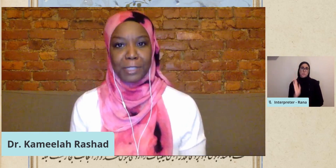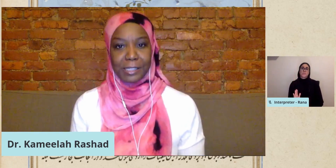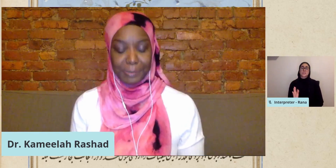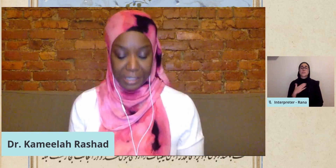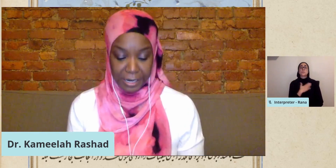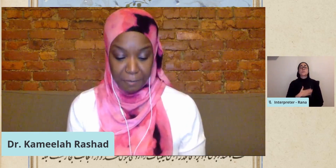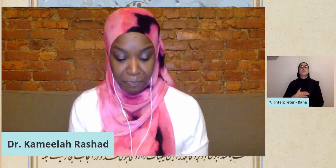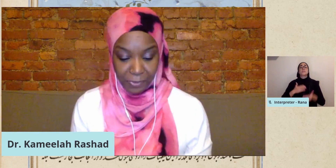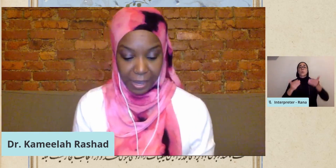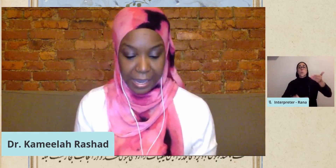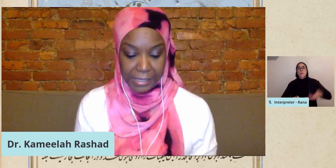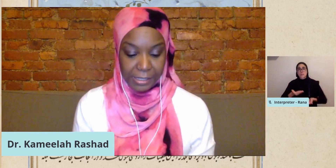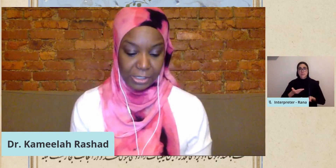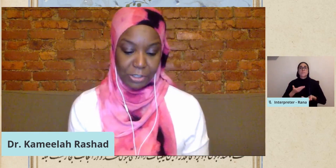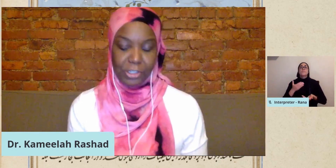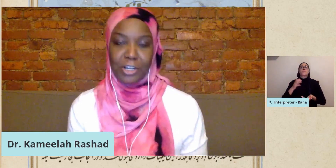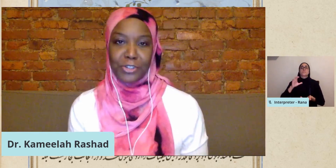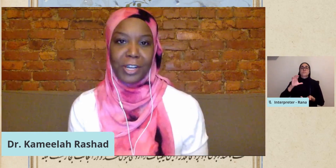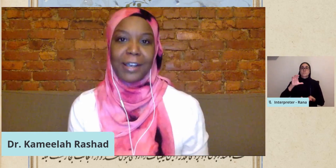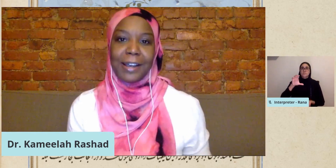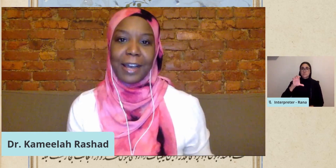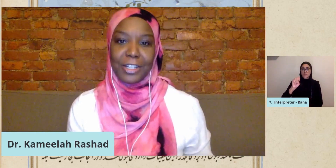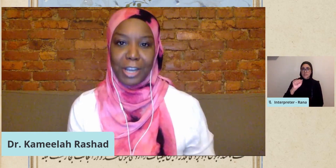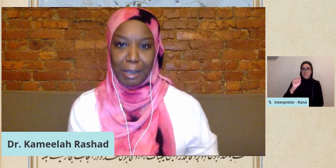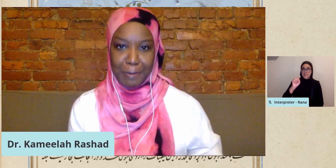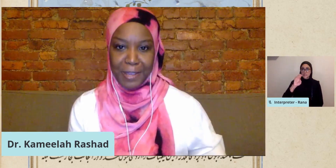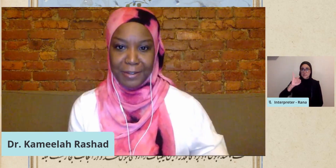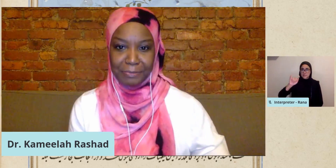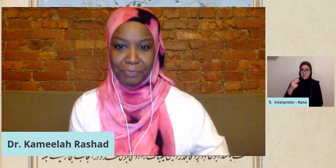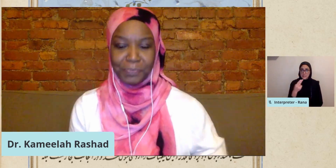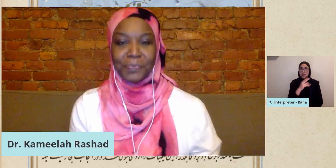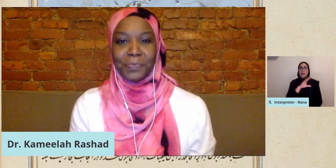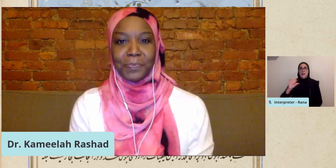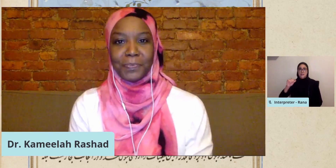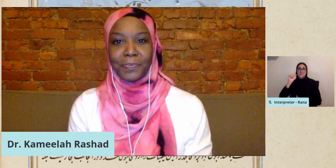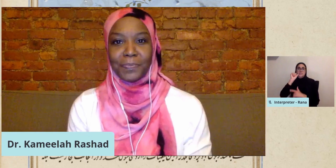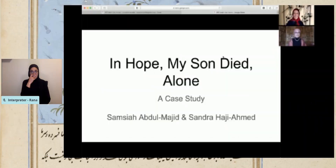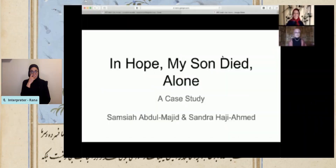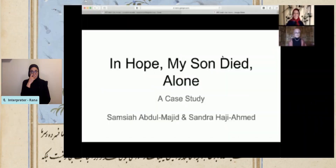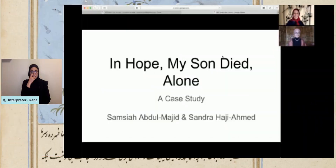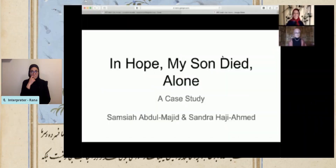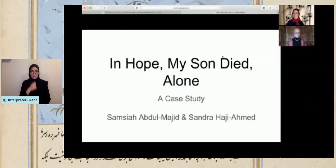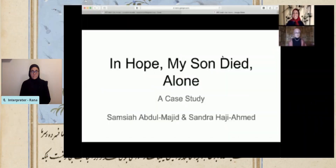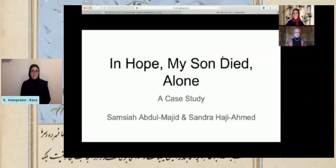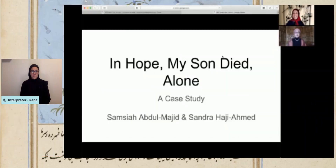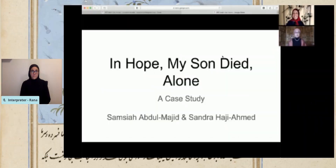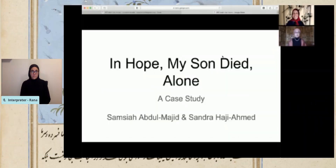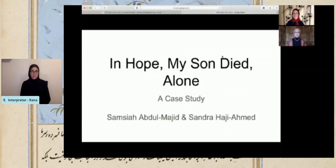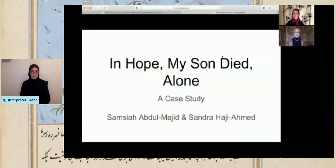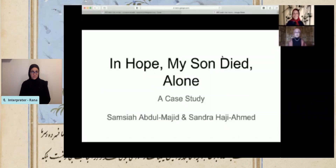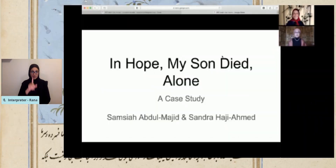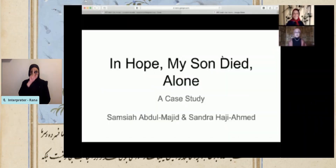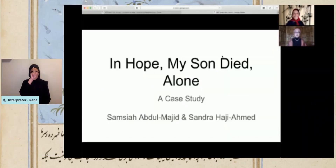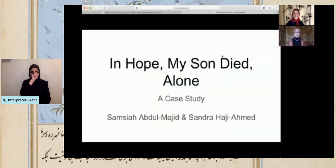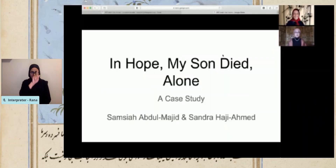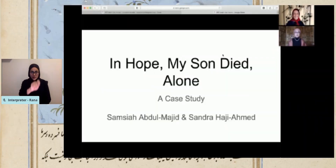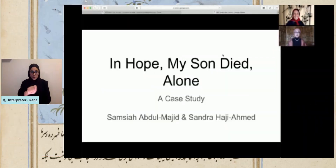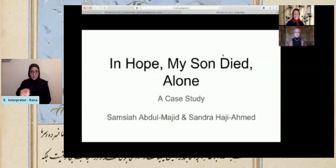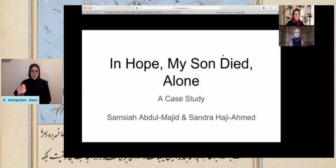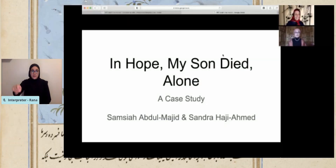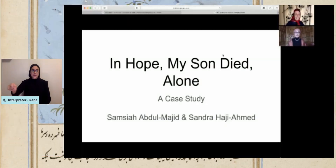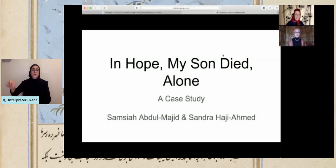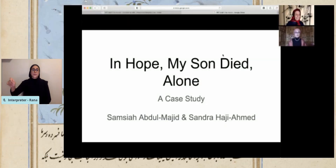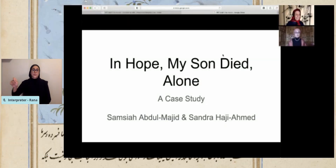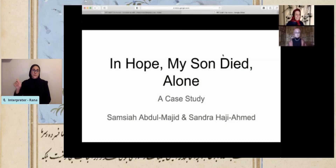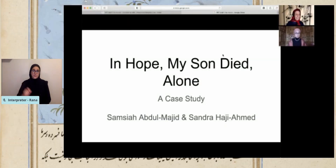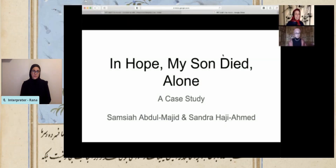welcome Chaplain Samsiah and Sister Sandra Haji-Ahmed. Assalamu alaikum wa rahmatullahi